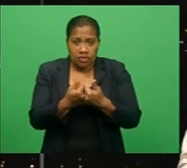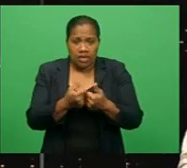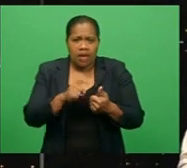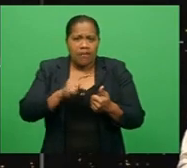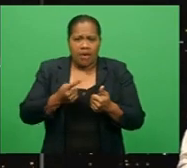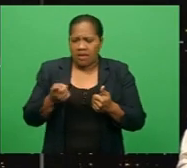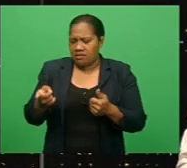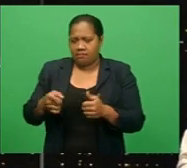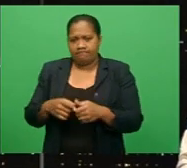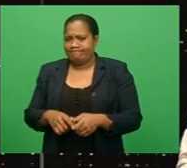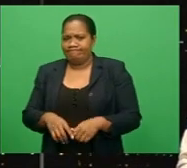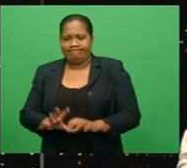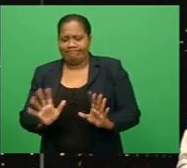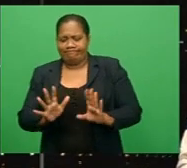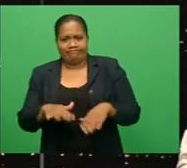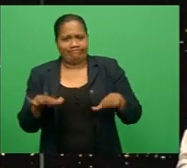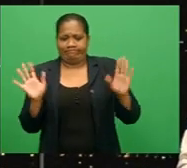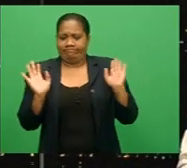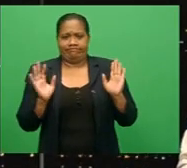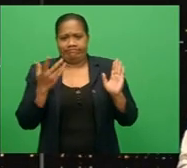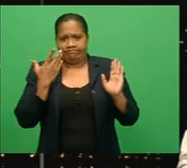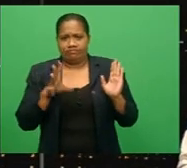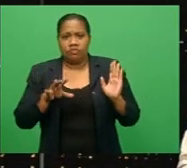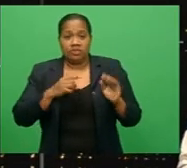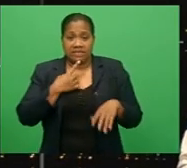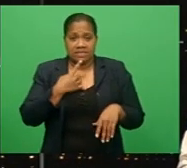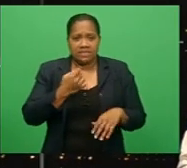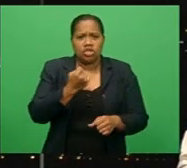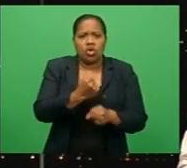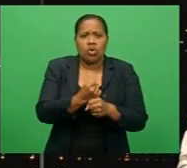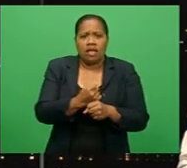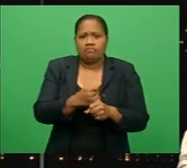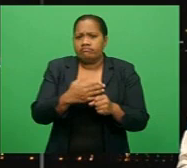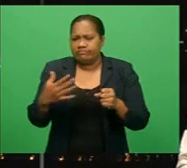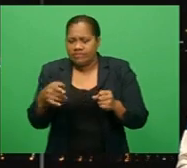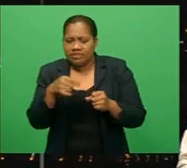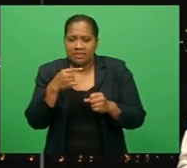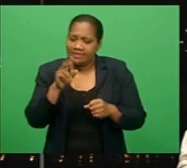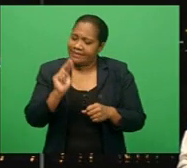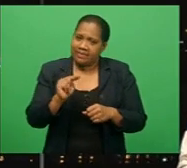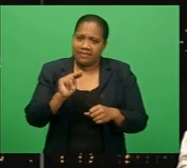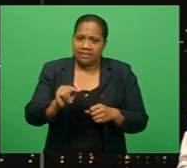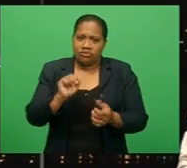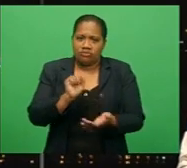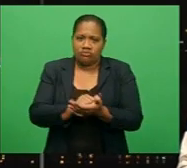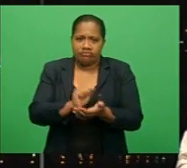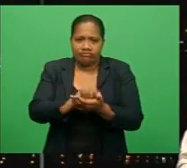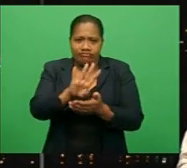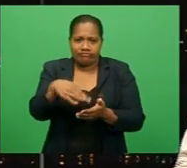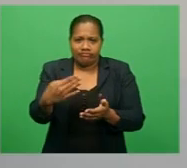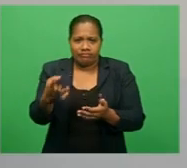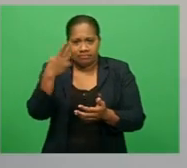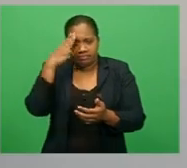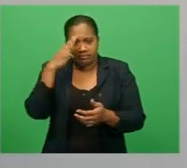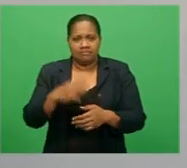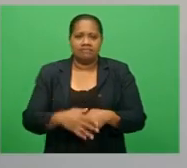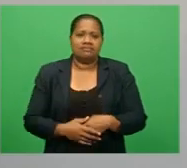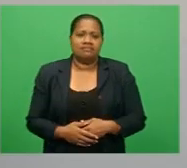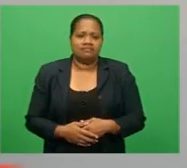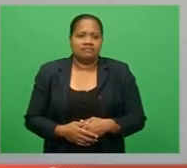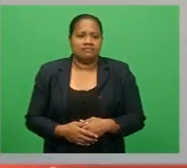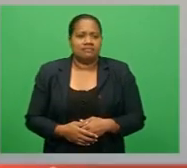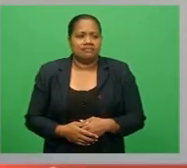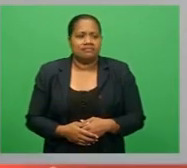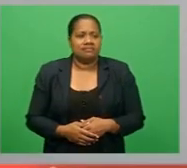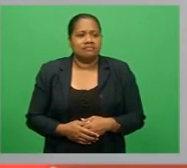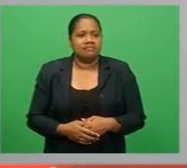these allegations, saying Feroz Gulam Mohammed needs mental treatment. Pranita Prakash reports. Loga Feroz